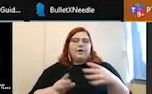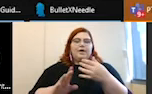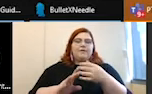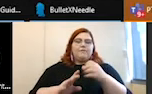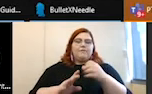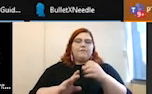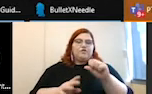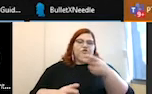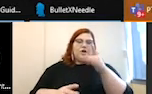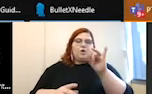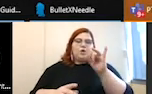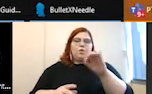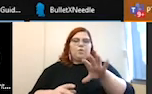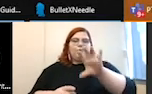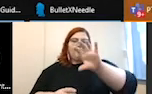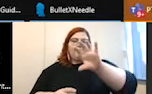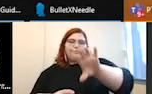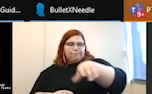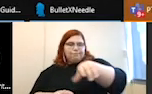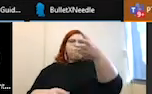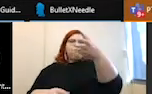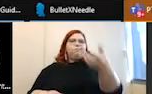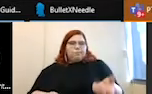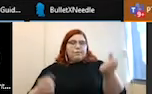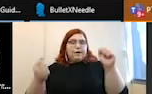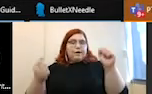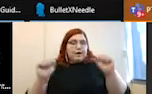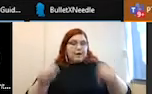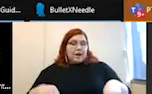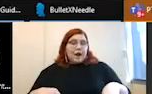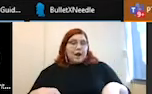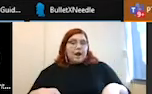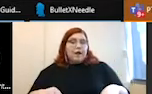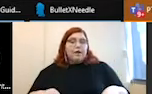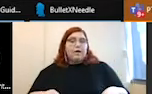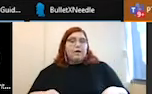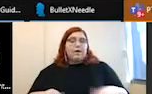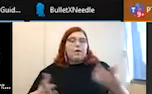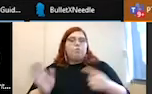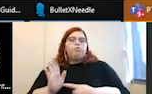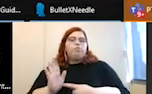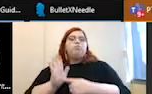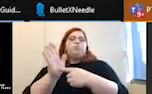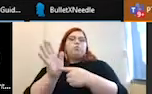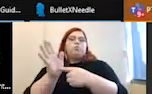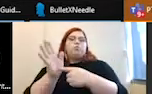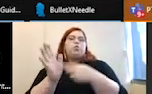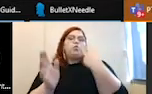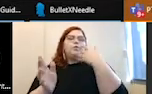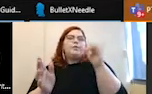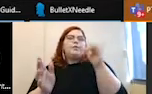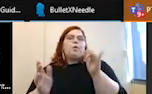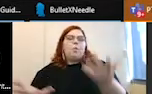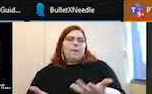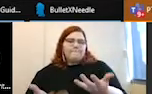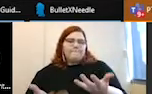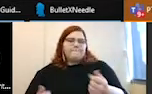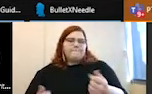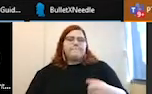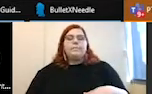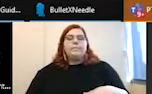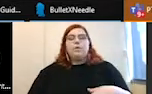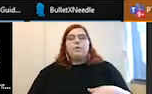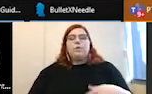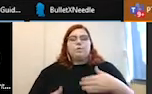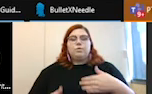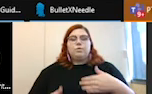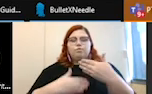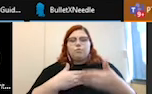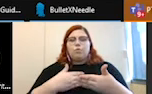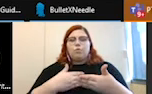actually something that I do want to show you what it looks like. So let's go ahead